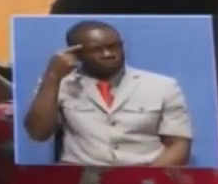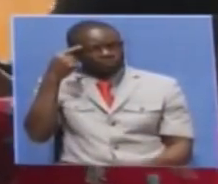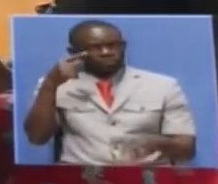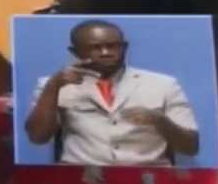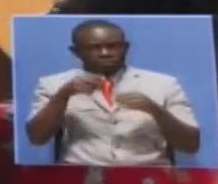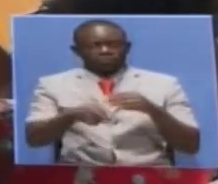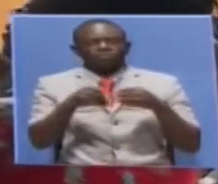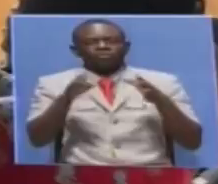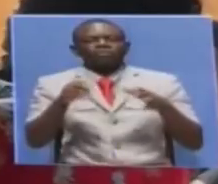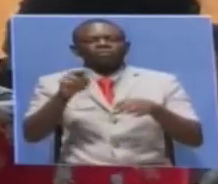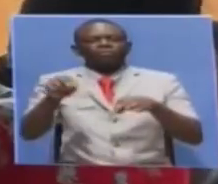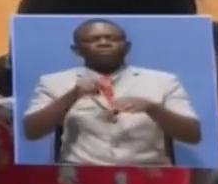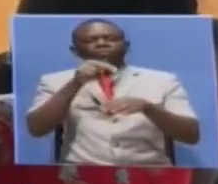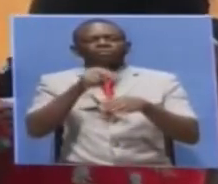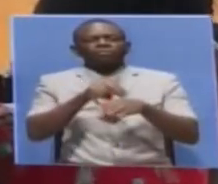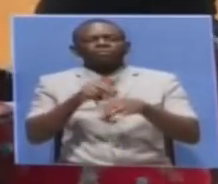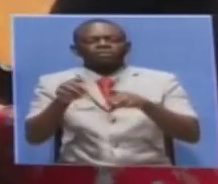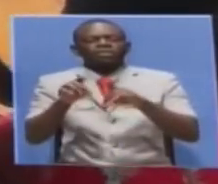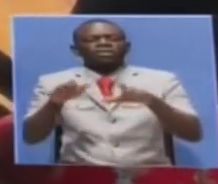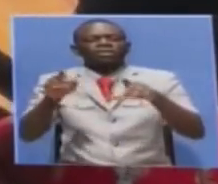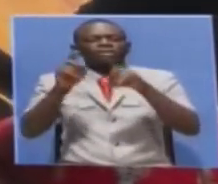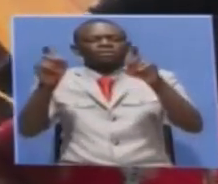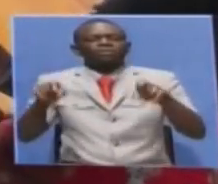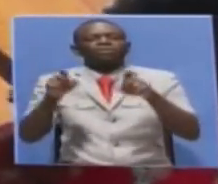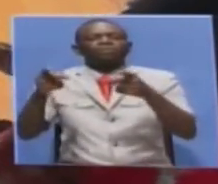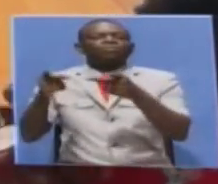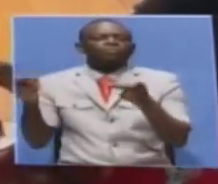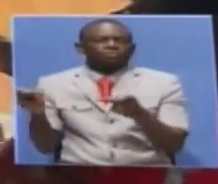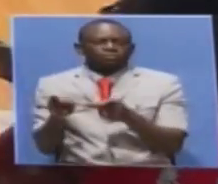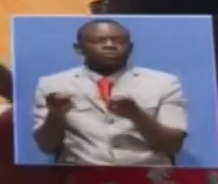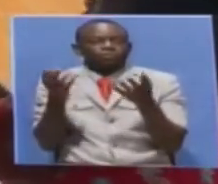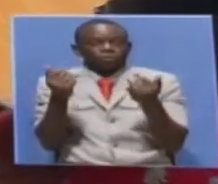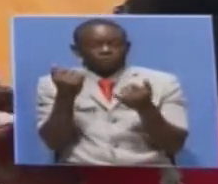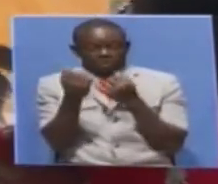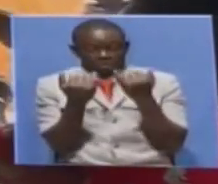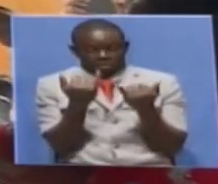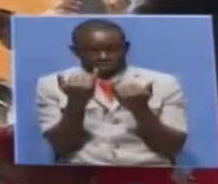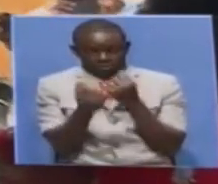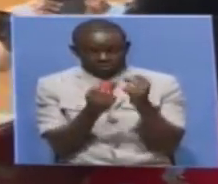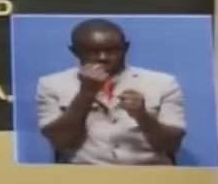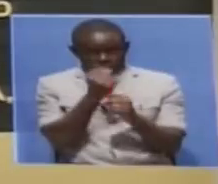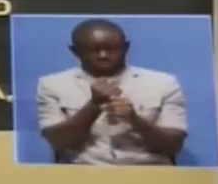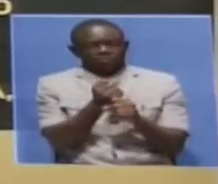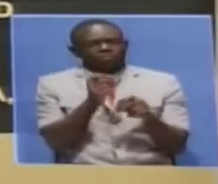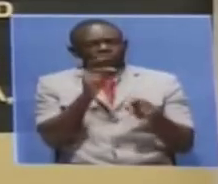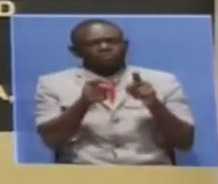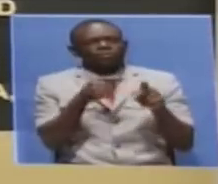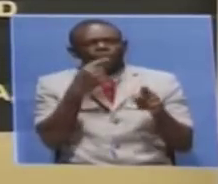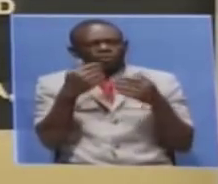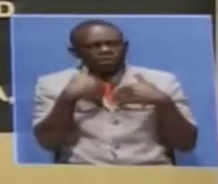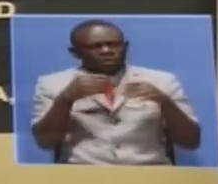Titling Program Center with a target to issue 300,000 certificates of title to properties on state land in